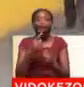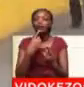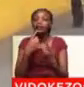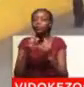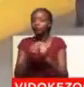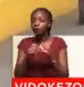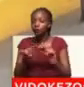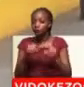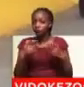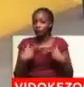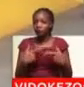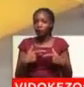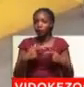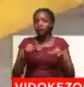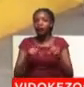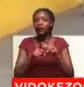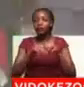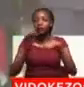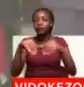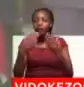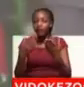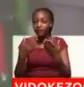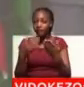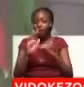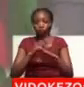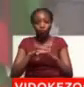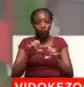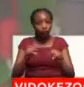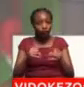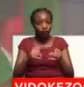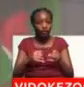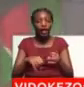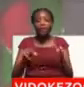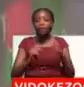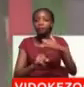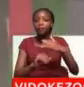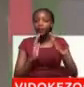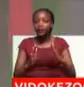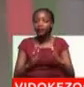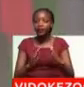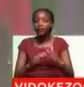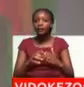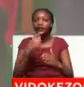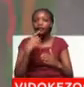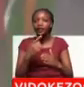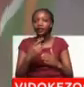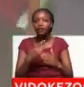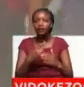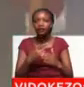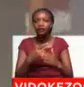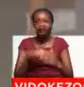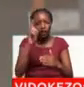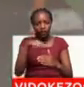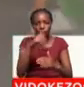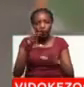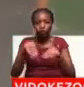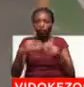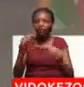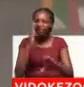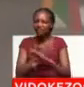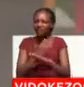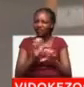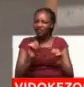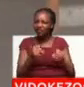kutoa taarifa ambayo kidogo imeondoa shaka, Mutahi Kagwe amekanusha madai kuhusu habari za uongo katika mataifa ya